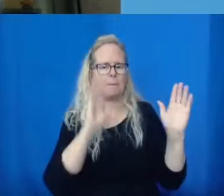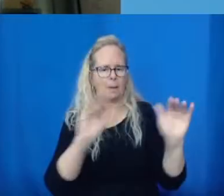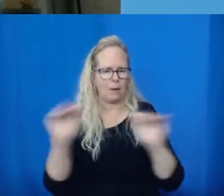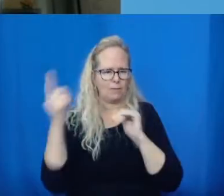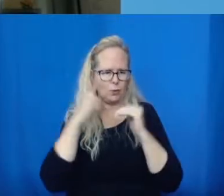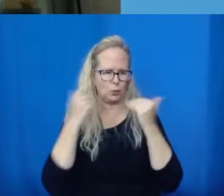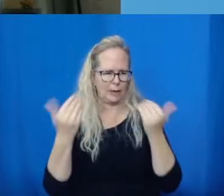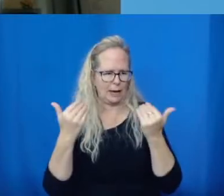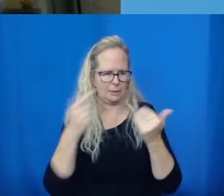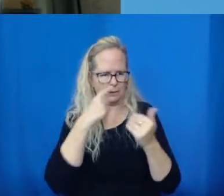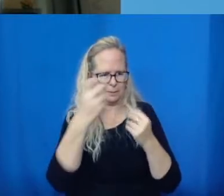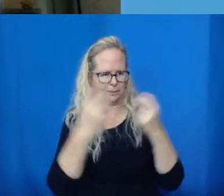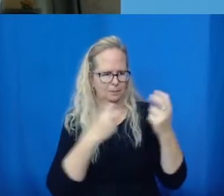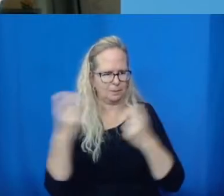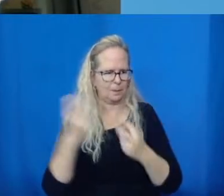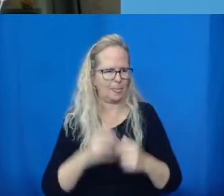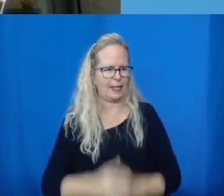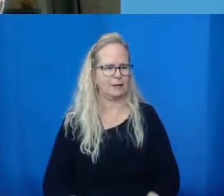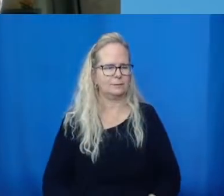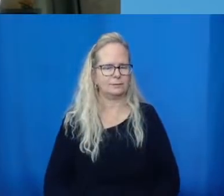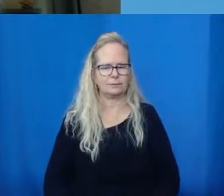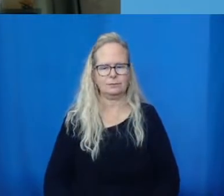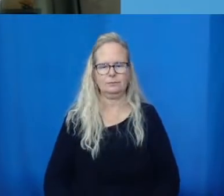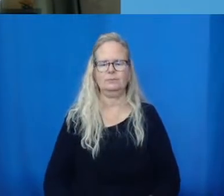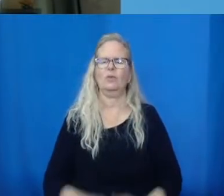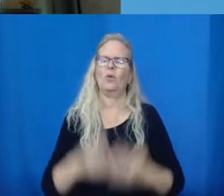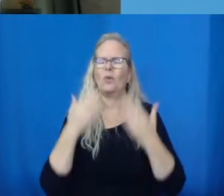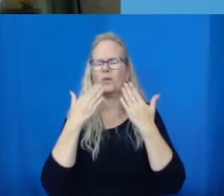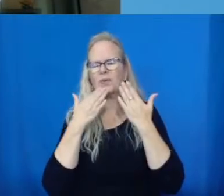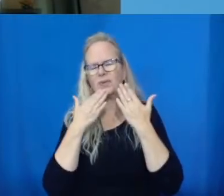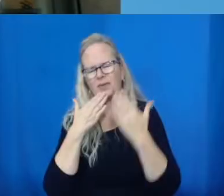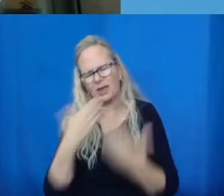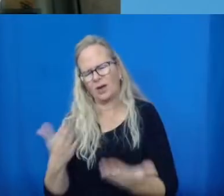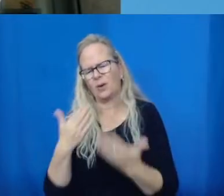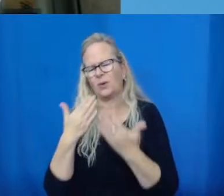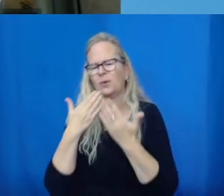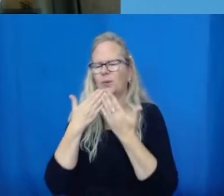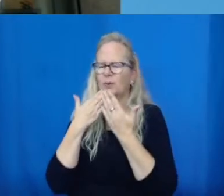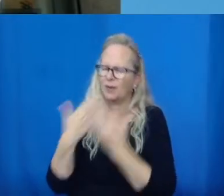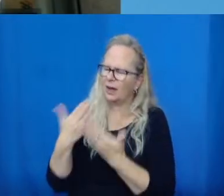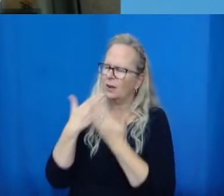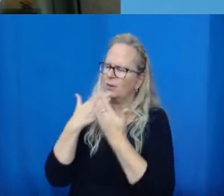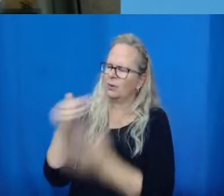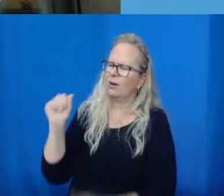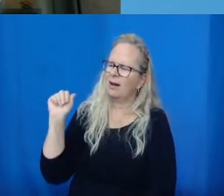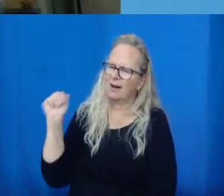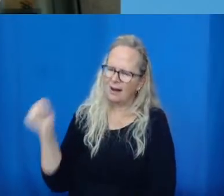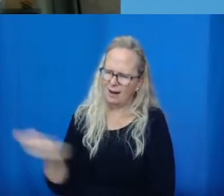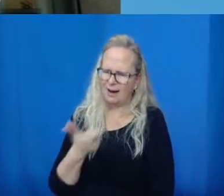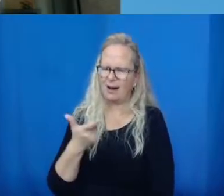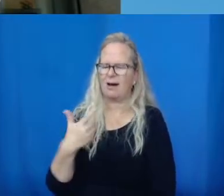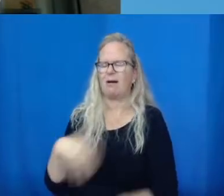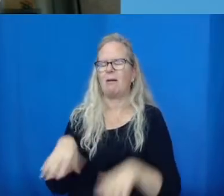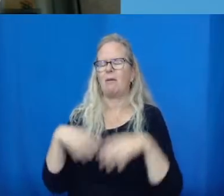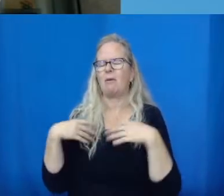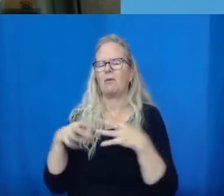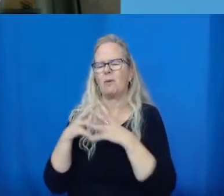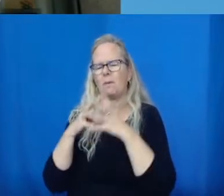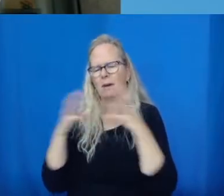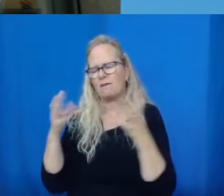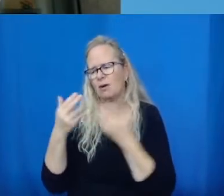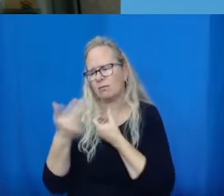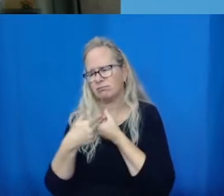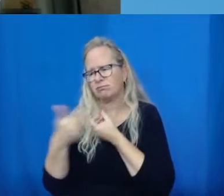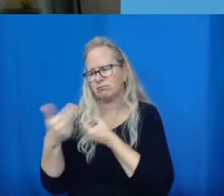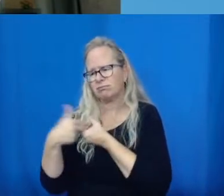Thank you so much, everyone, for joining us. From our panelists to the media and folks watching at home,